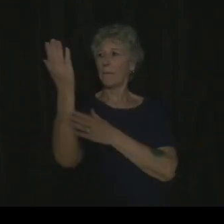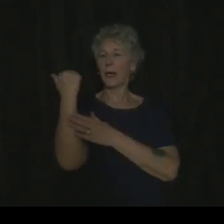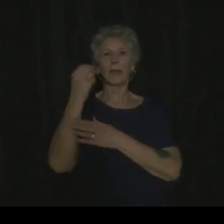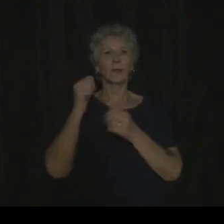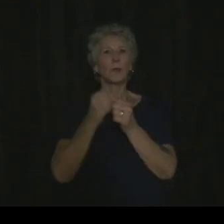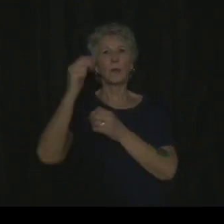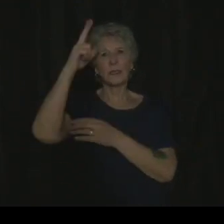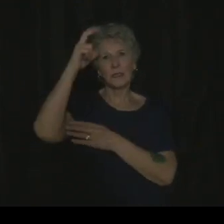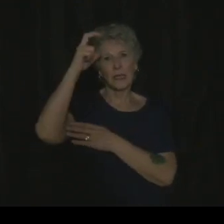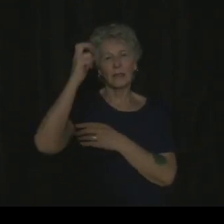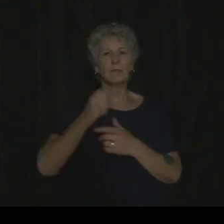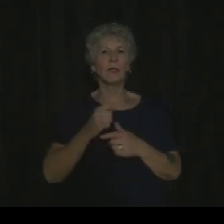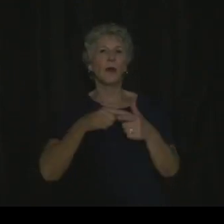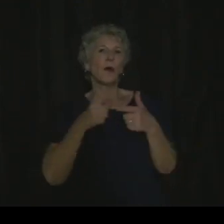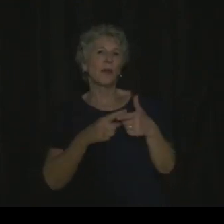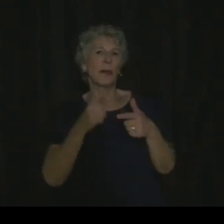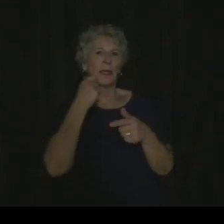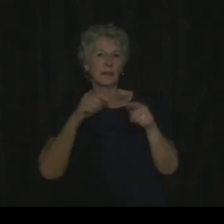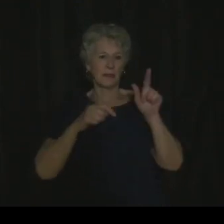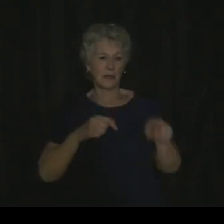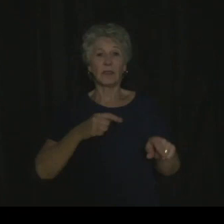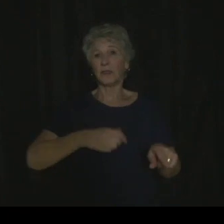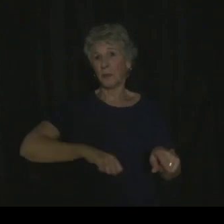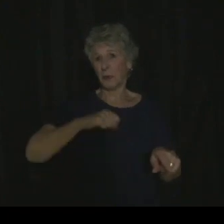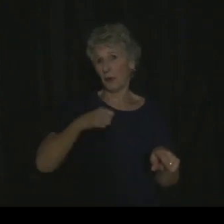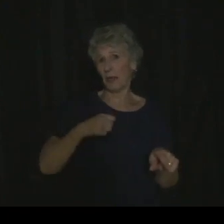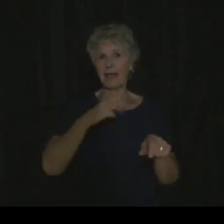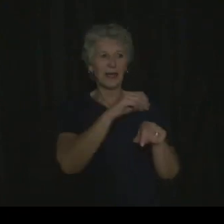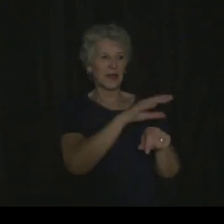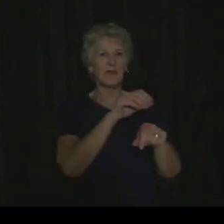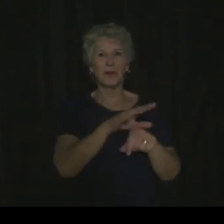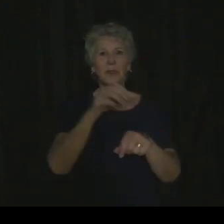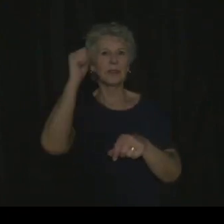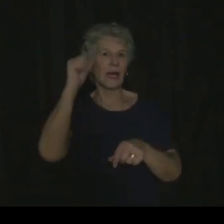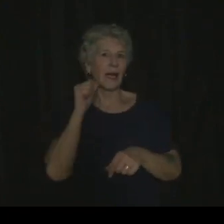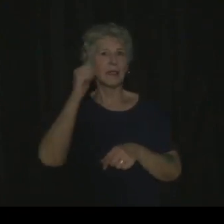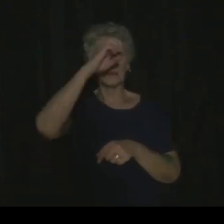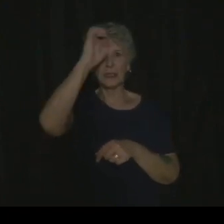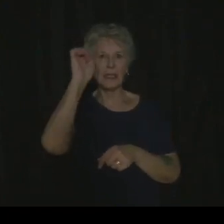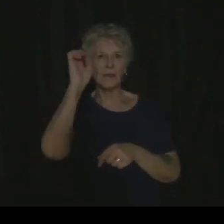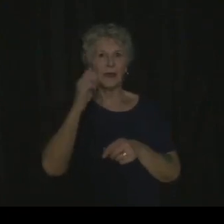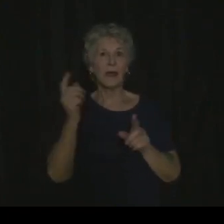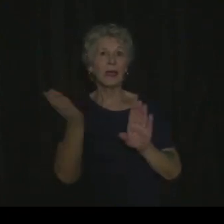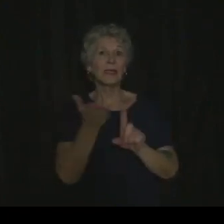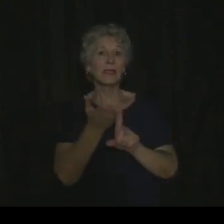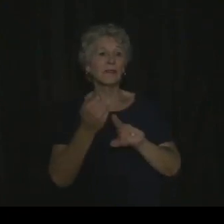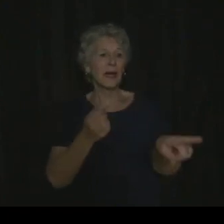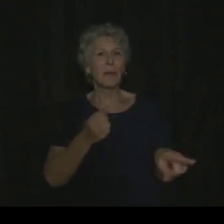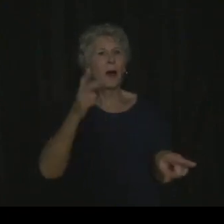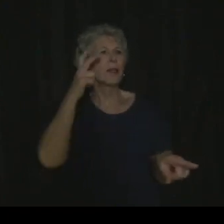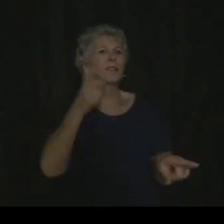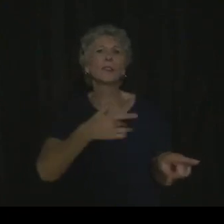himself, who then, because of his pride, influenced Adam and Eve and convinced them to listen to their